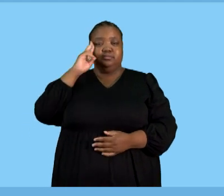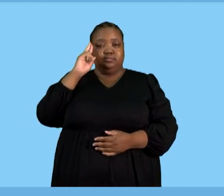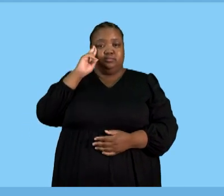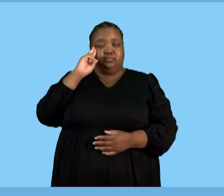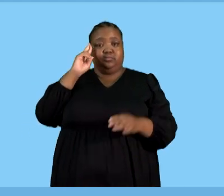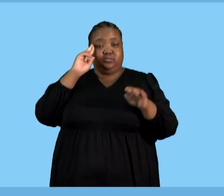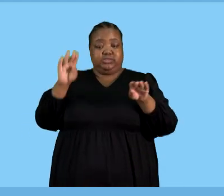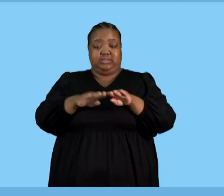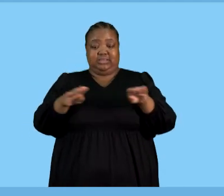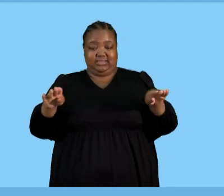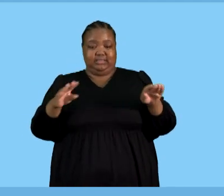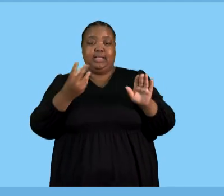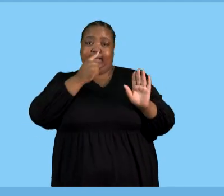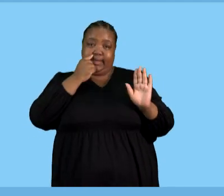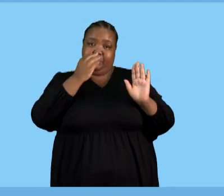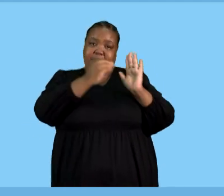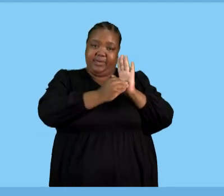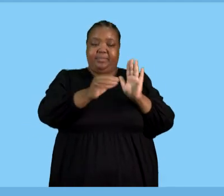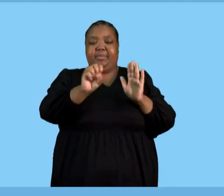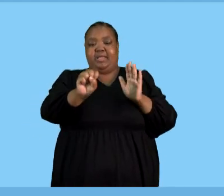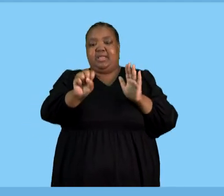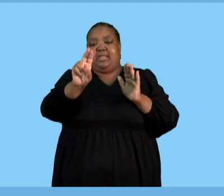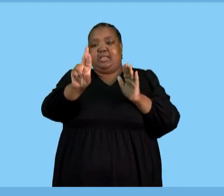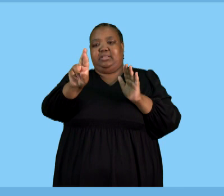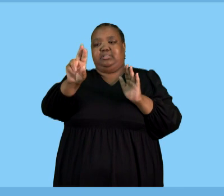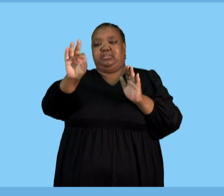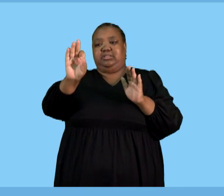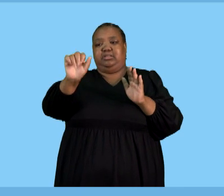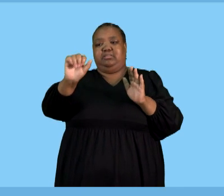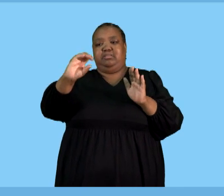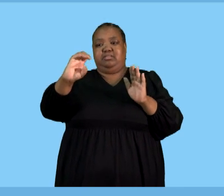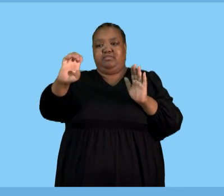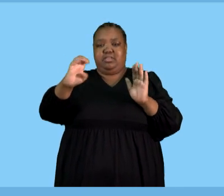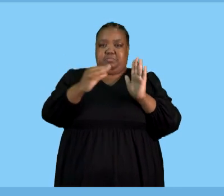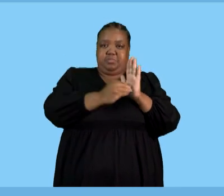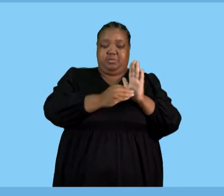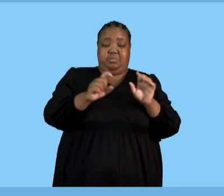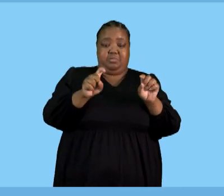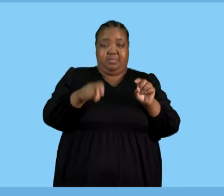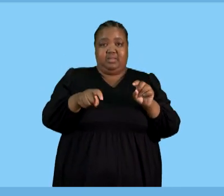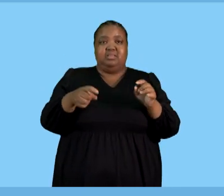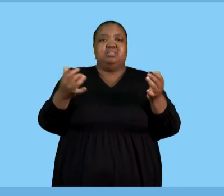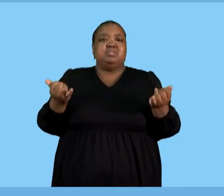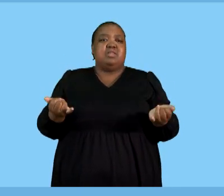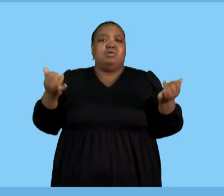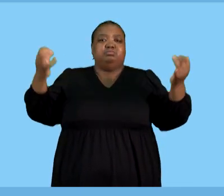surface. Remember, we need to label it. Now, we have now the light coming from the